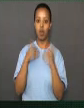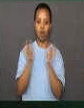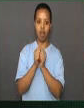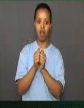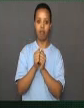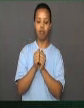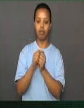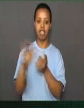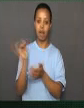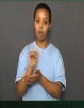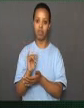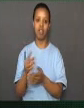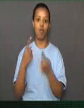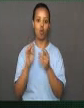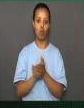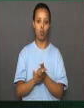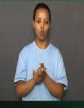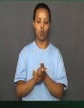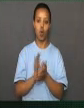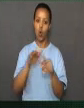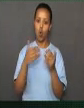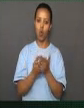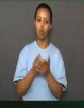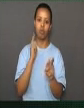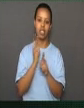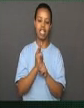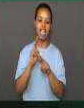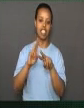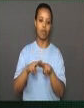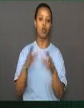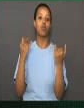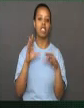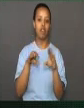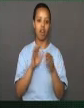have labeled all of the components correctly.